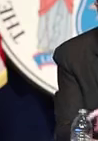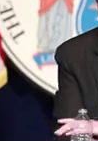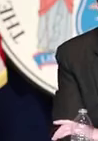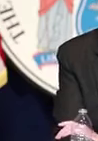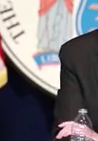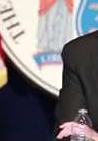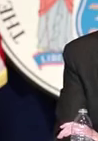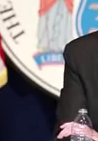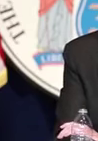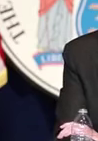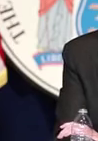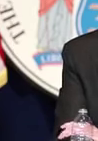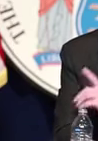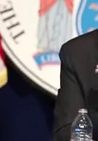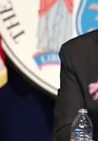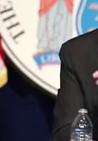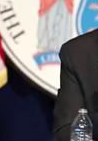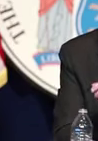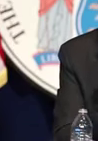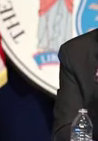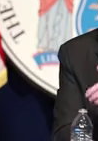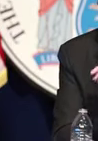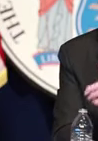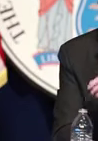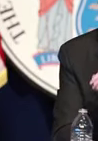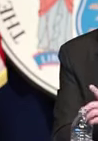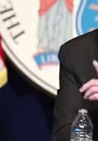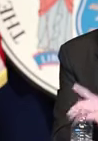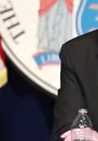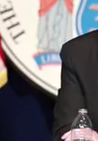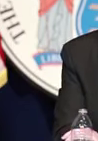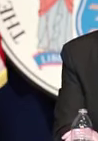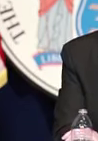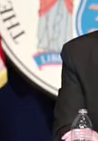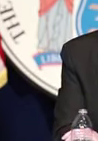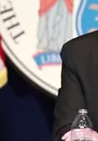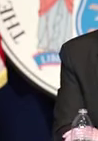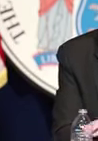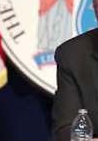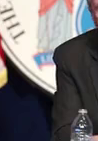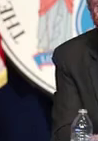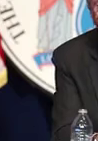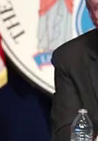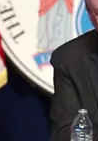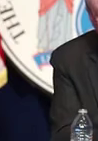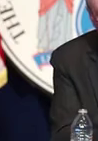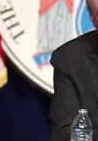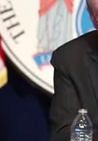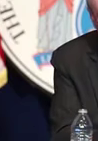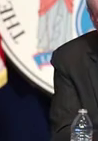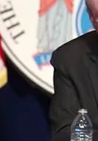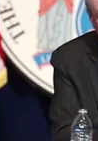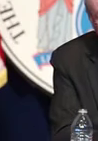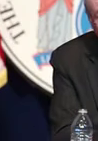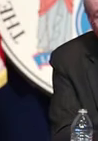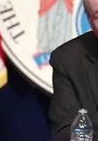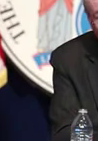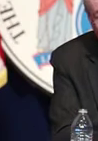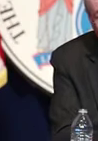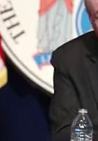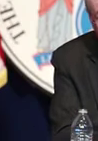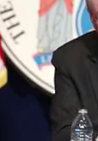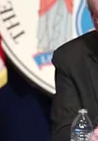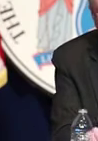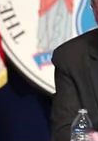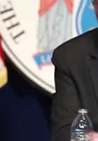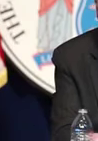And our message to them is clear: we will not let you fail. We have your back. We will keep turning over